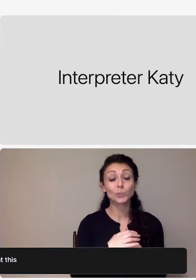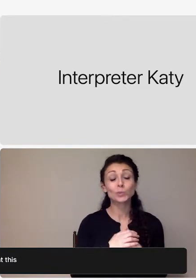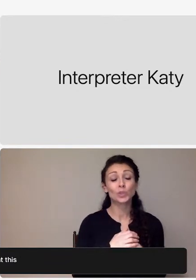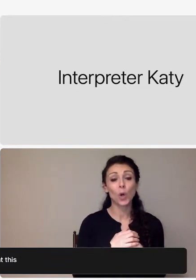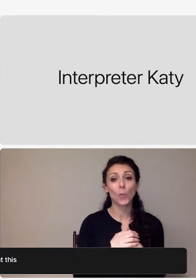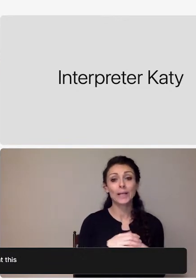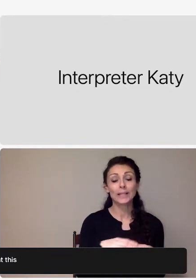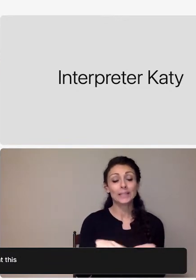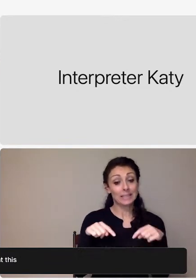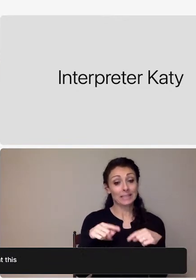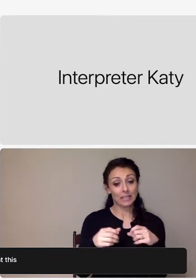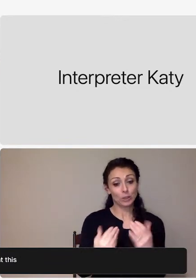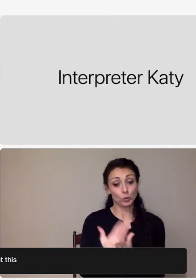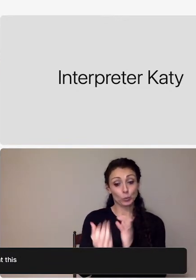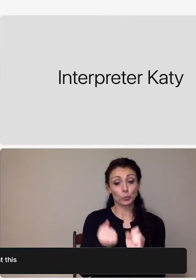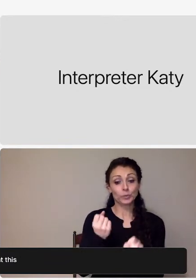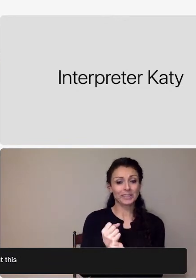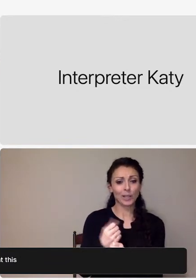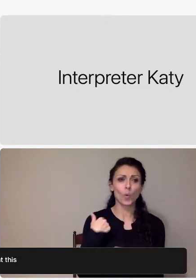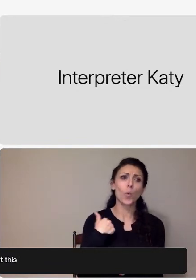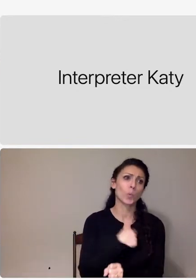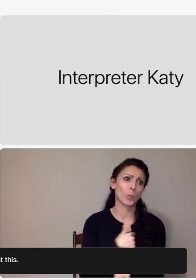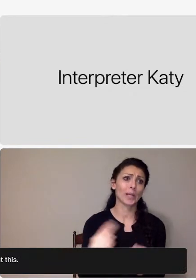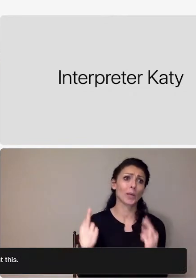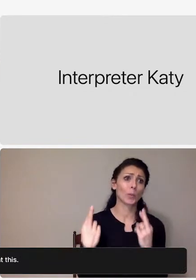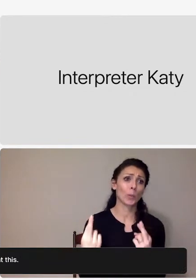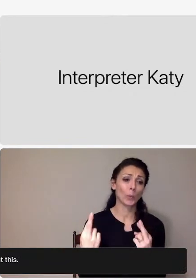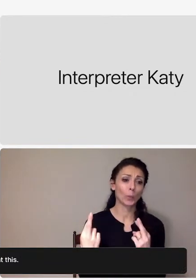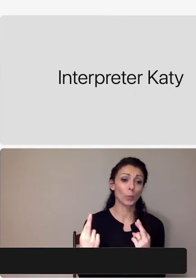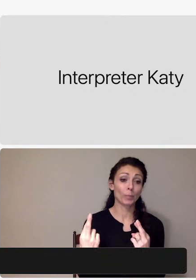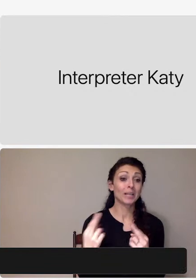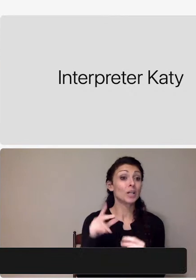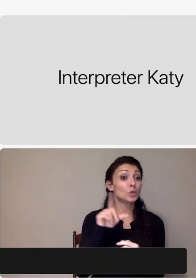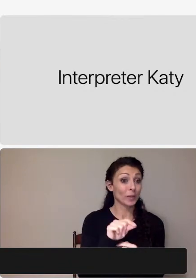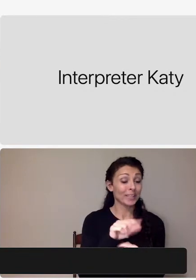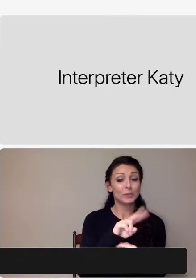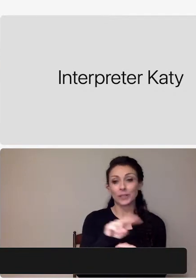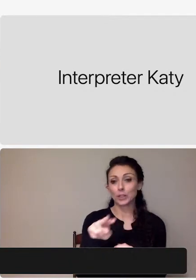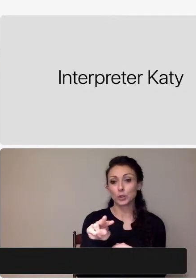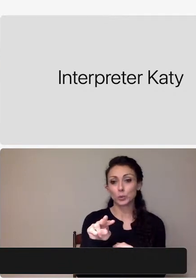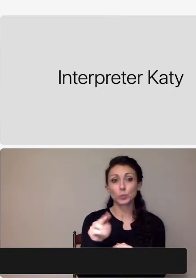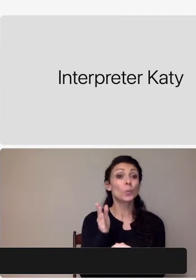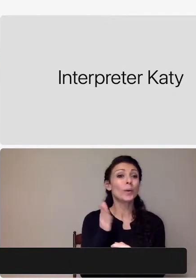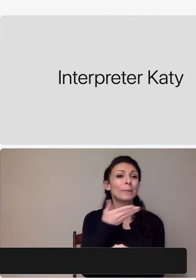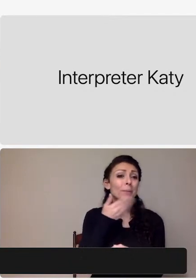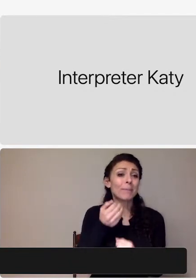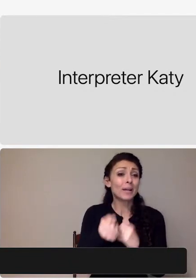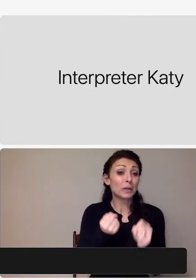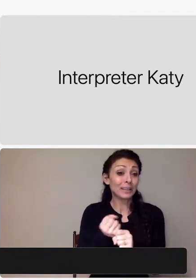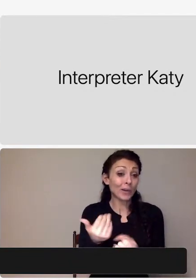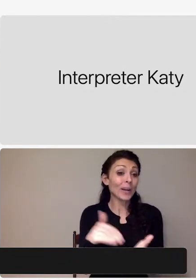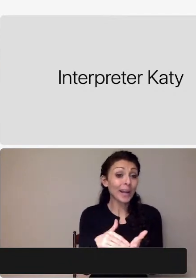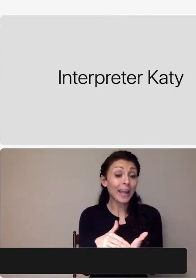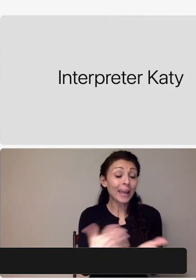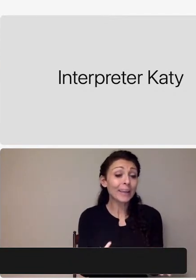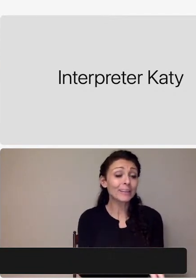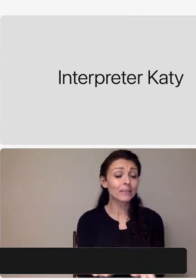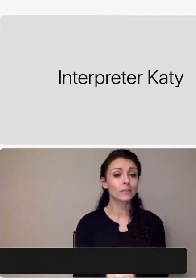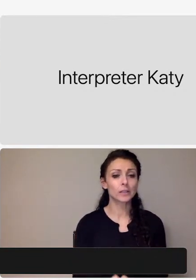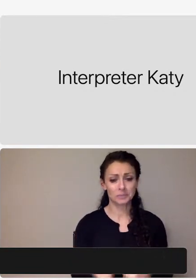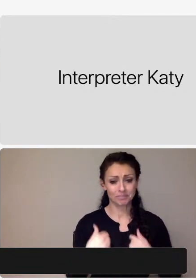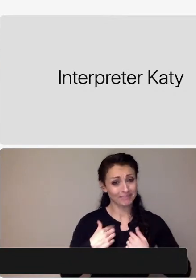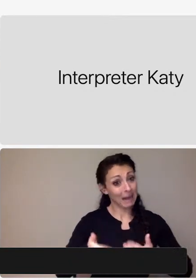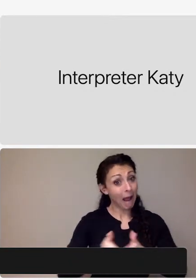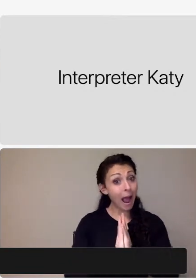all hope that 2022 will be a better year again i ask that